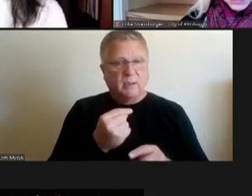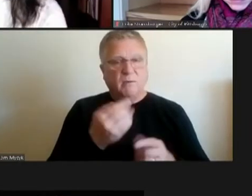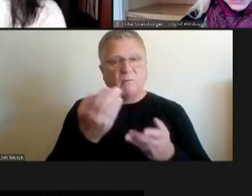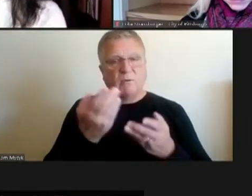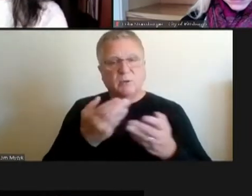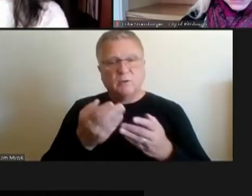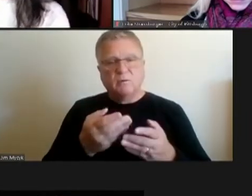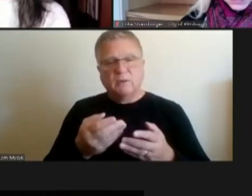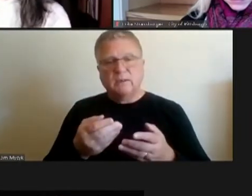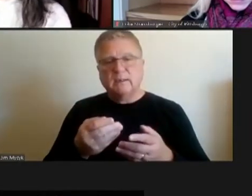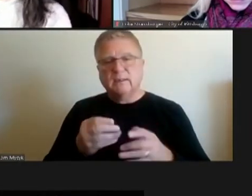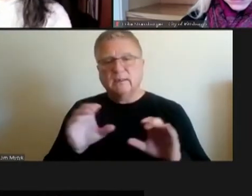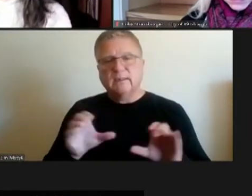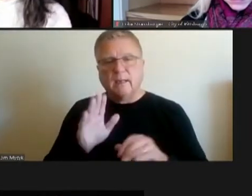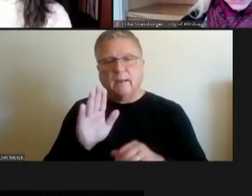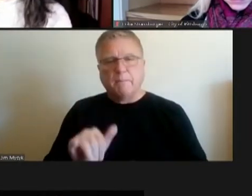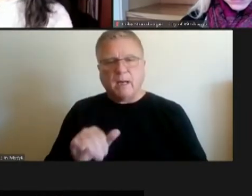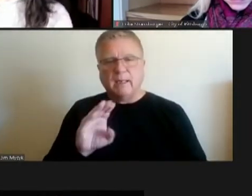city.